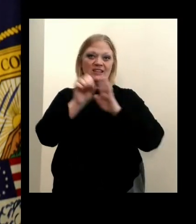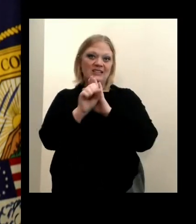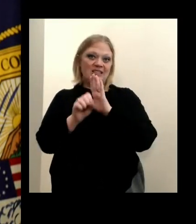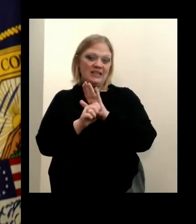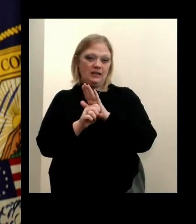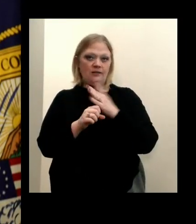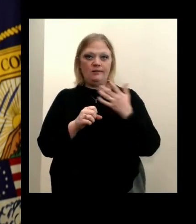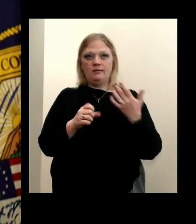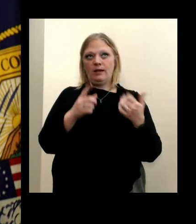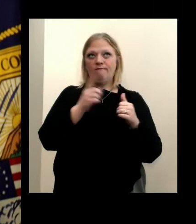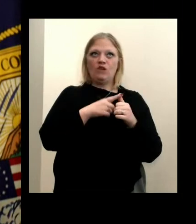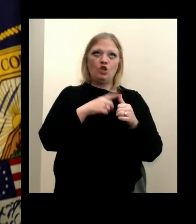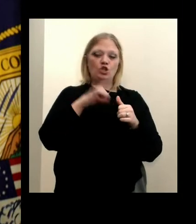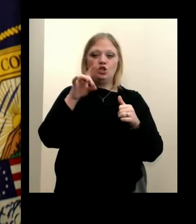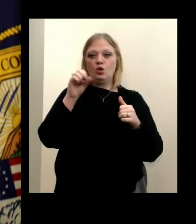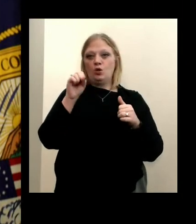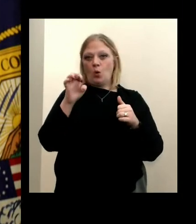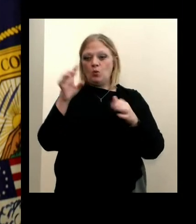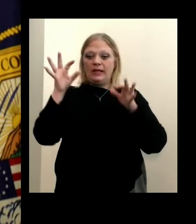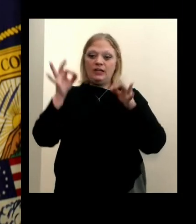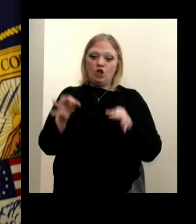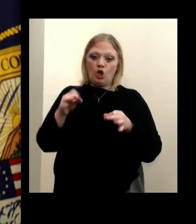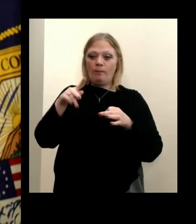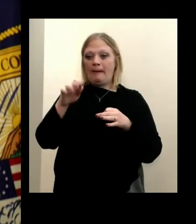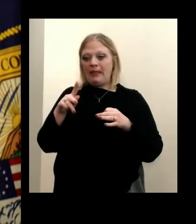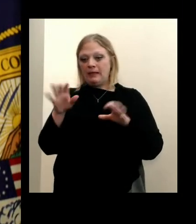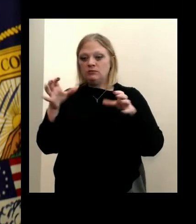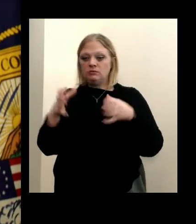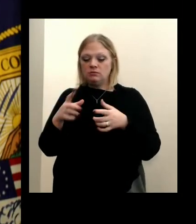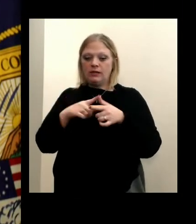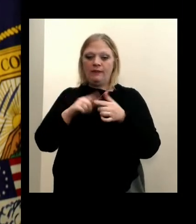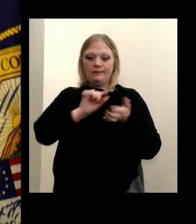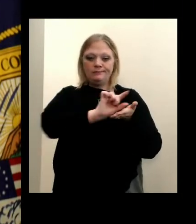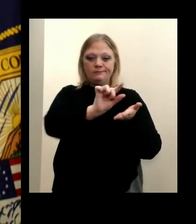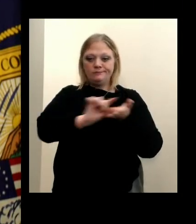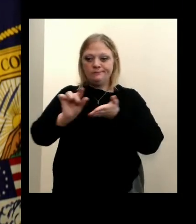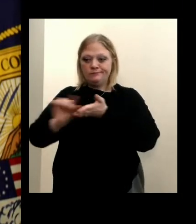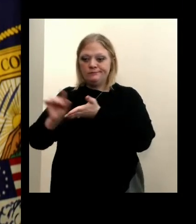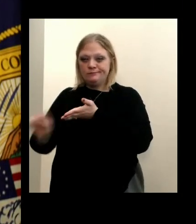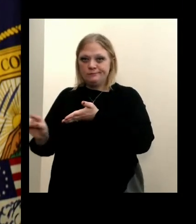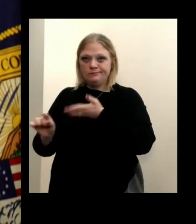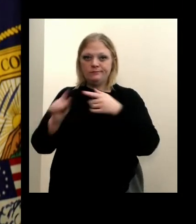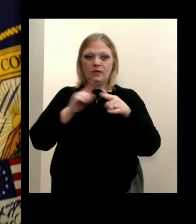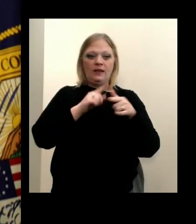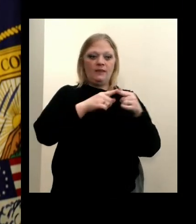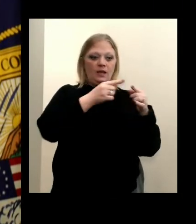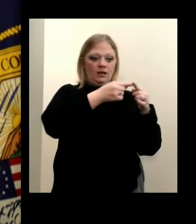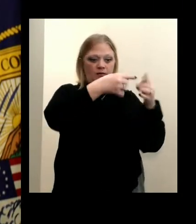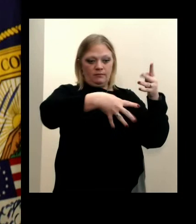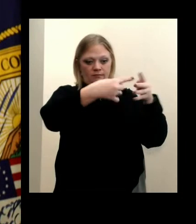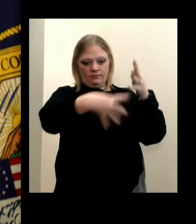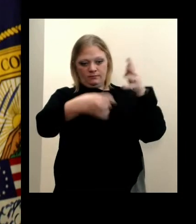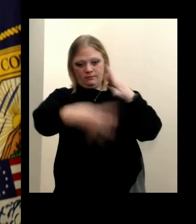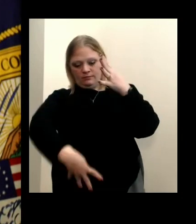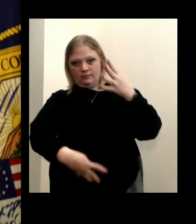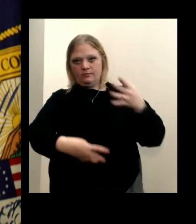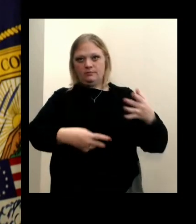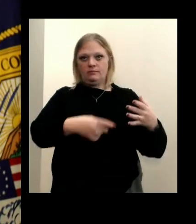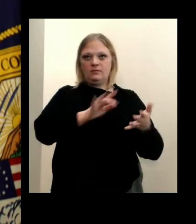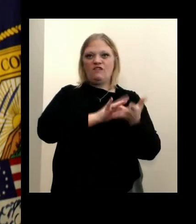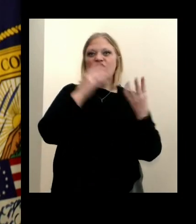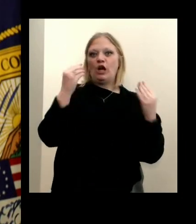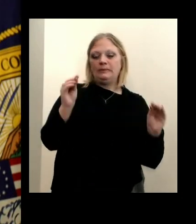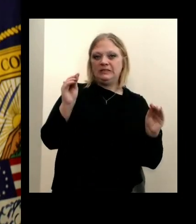say first doses, and they determine what the population is and break it up then. And then they split it up based on the pharmacies, the